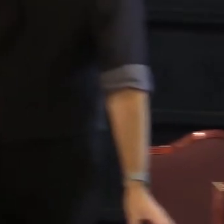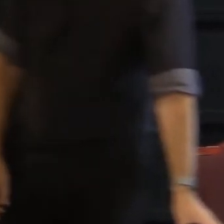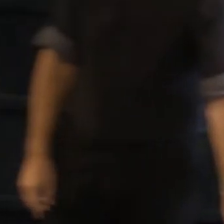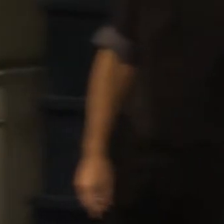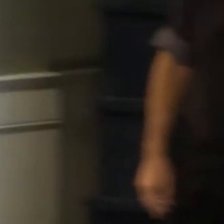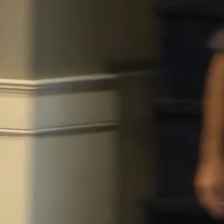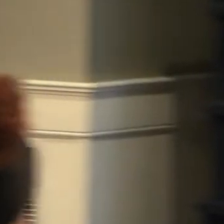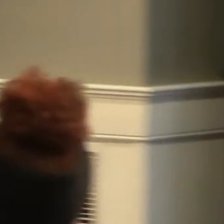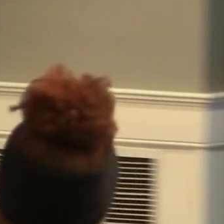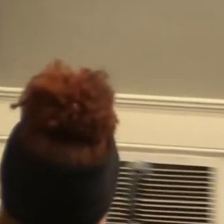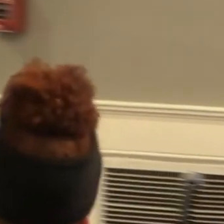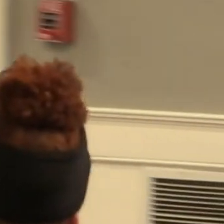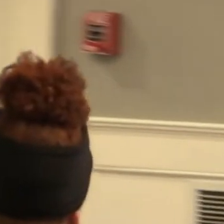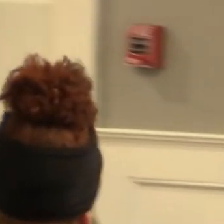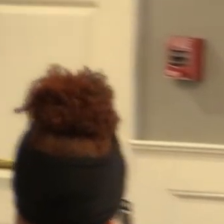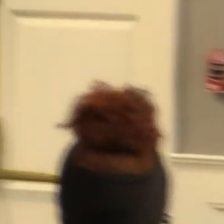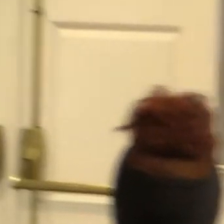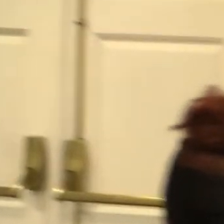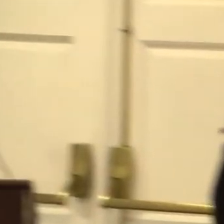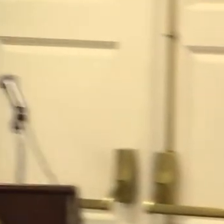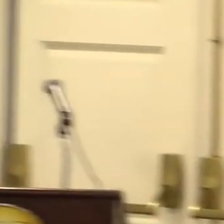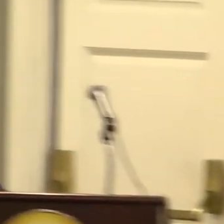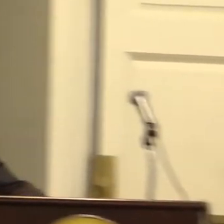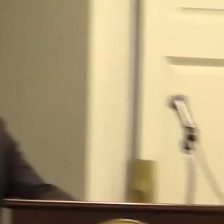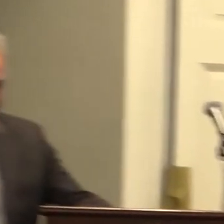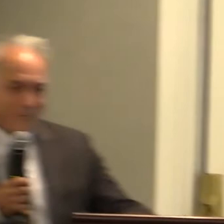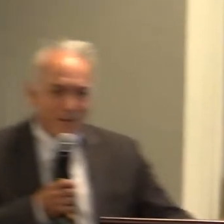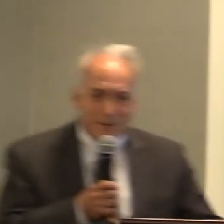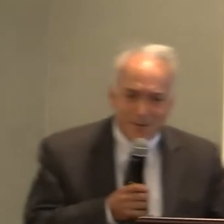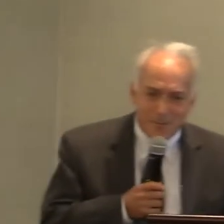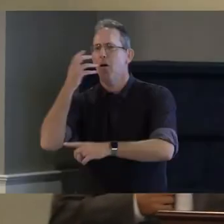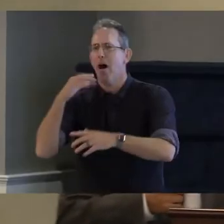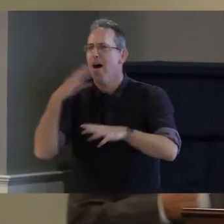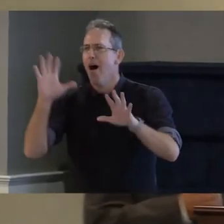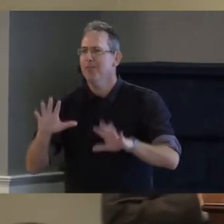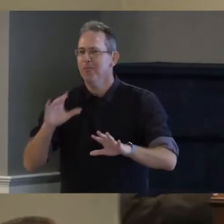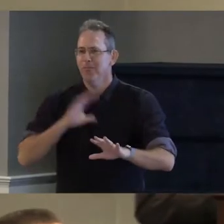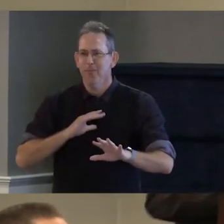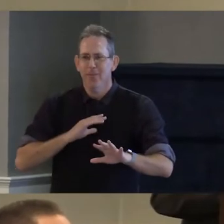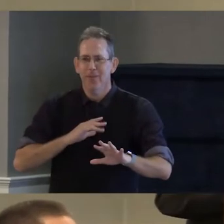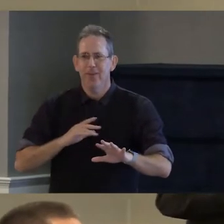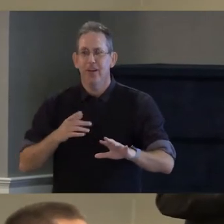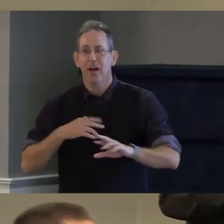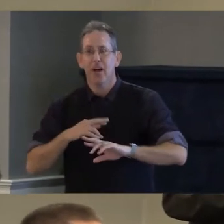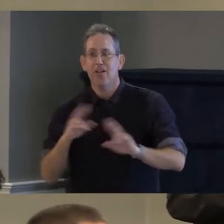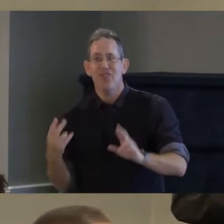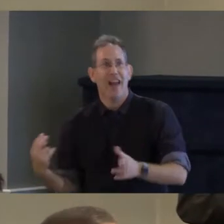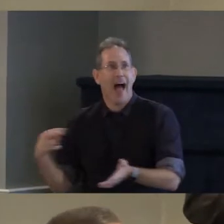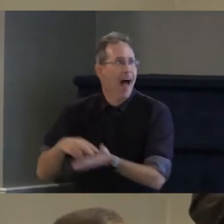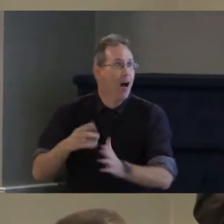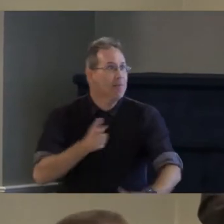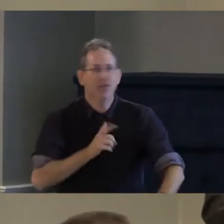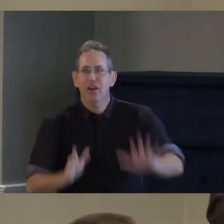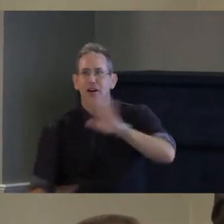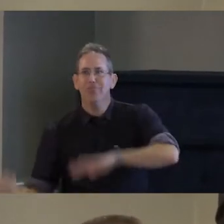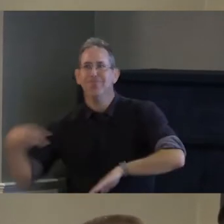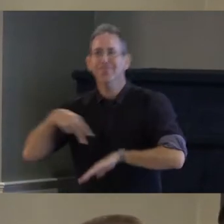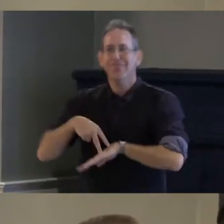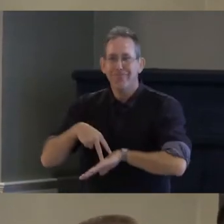Wow, that was so great. I thought we were going to have other songs. I wasn't even ready to jump up. Thank you so much, Ed and Jenny. That was great.